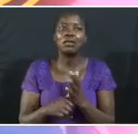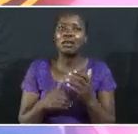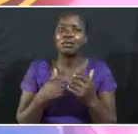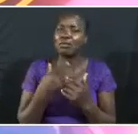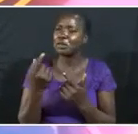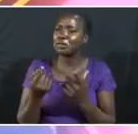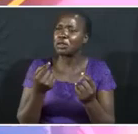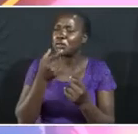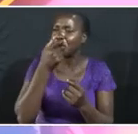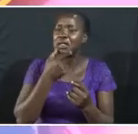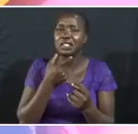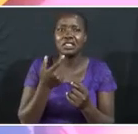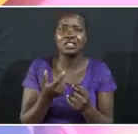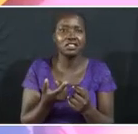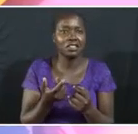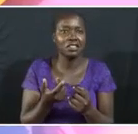small